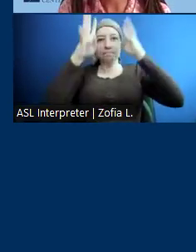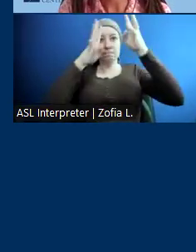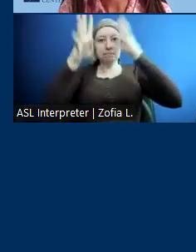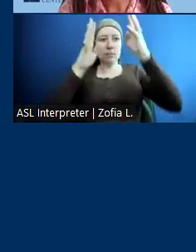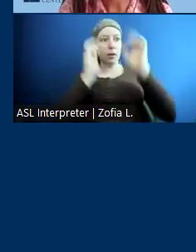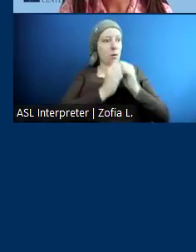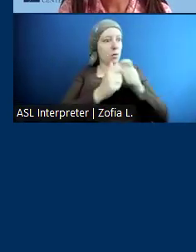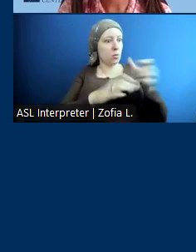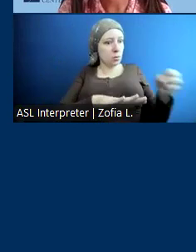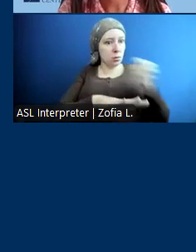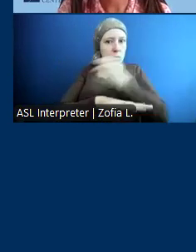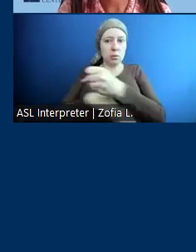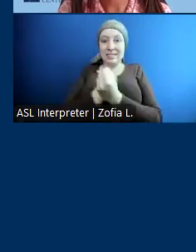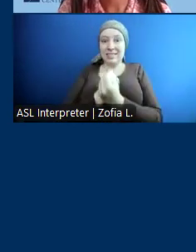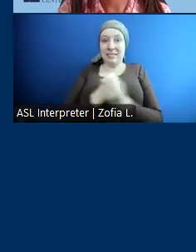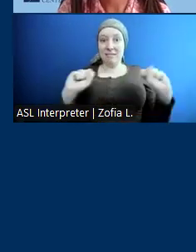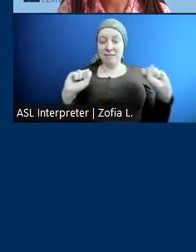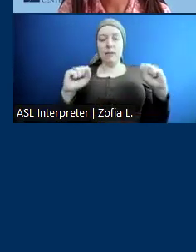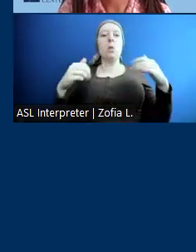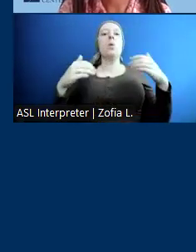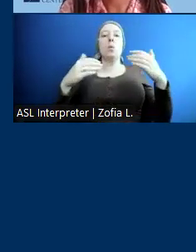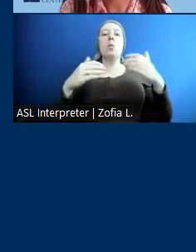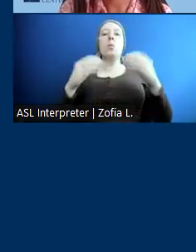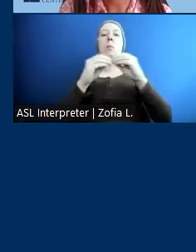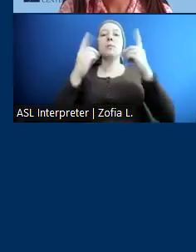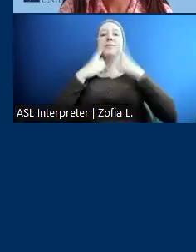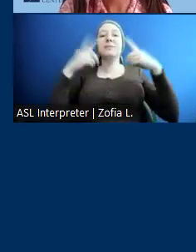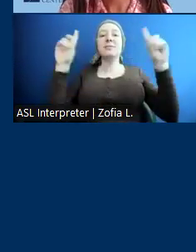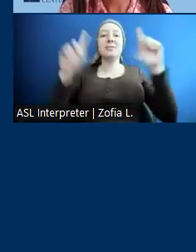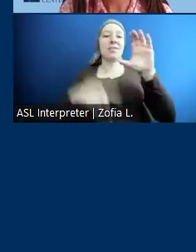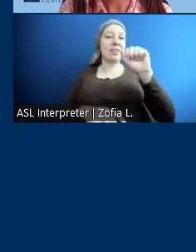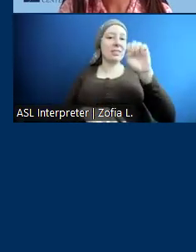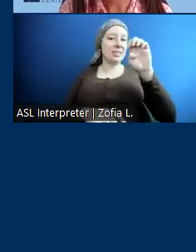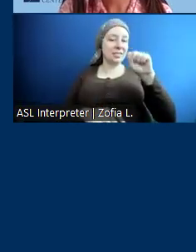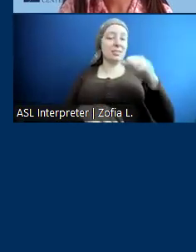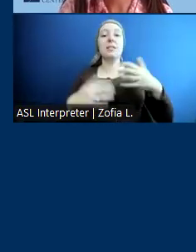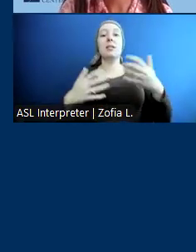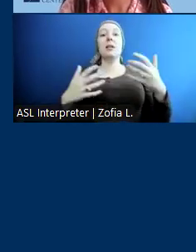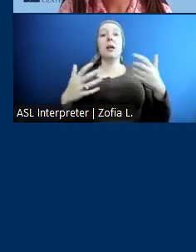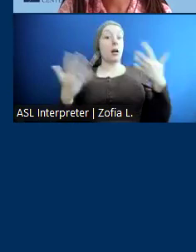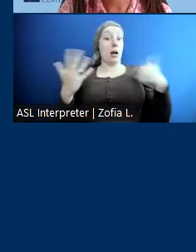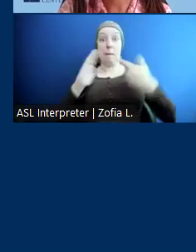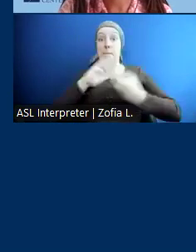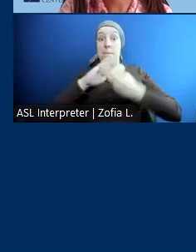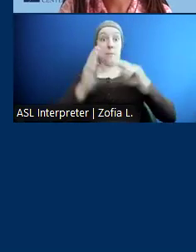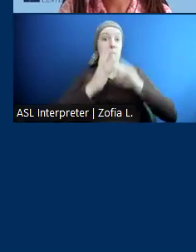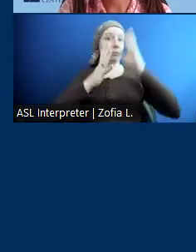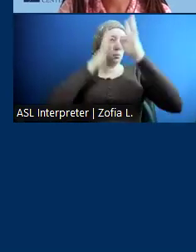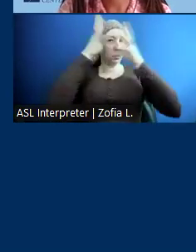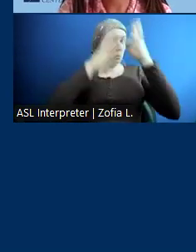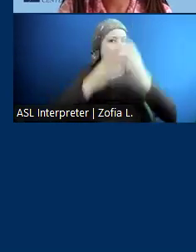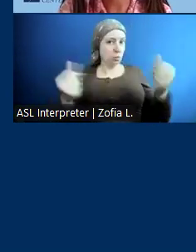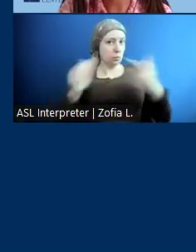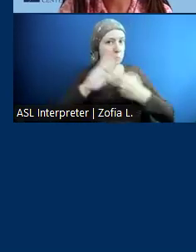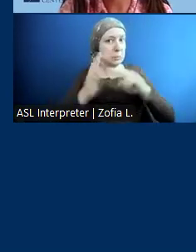safety, have been some of our more successful cases. And what I mean by creative solutions